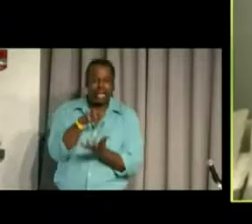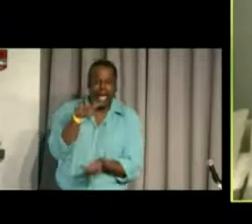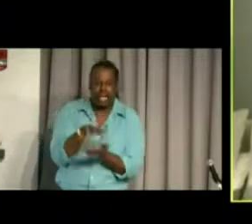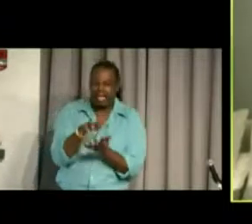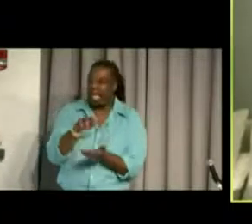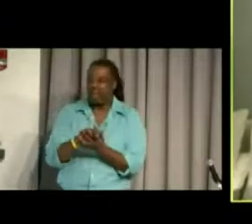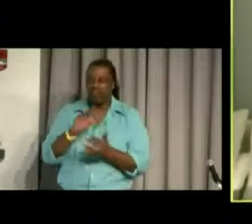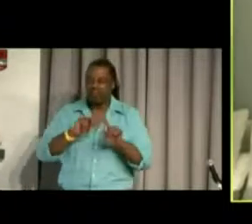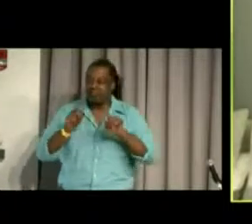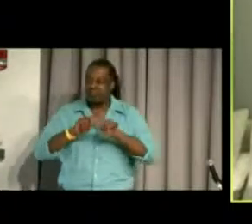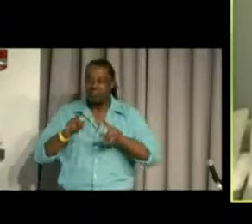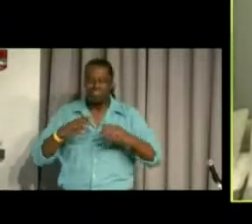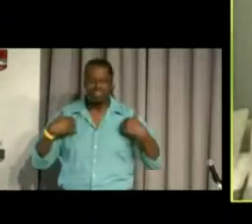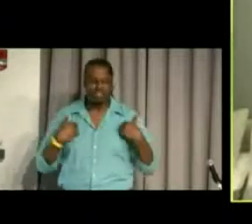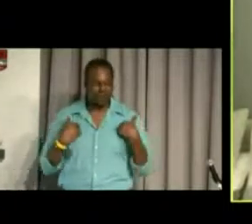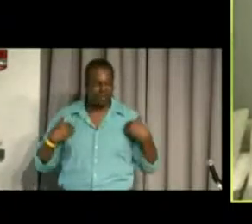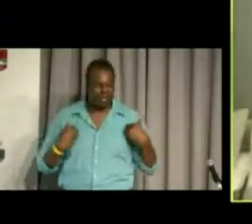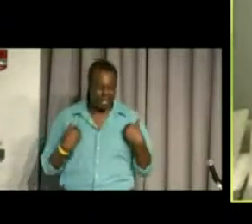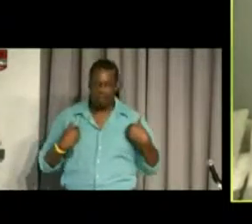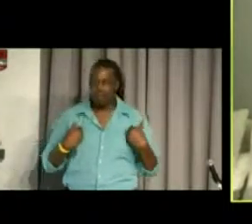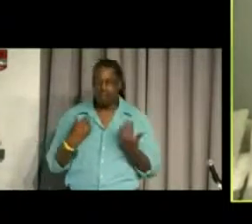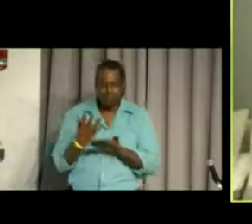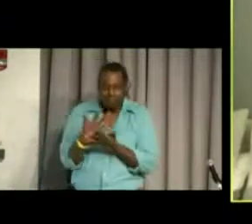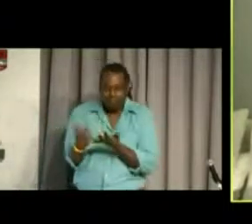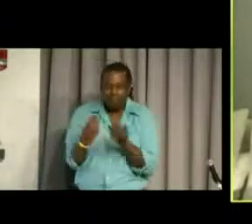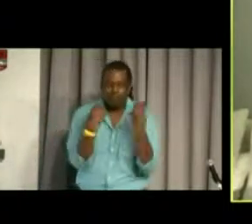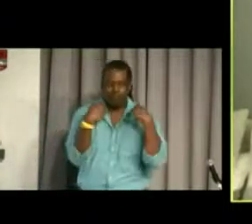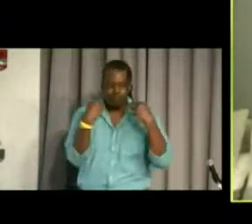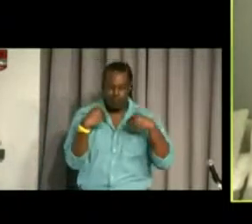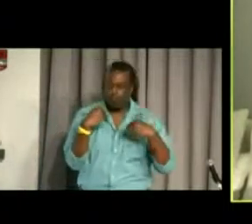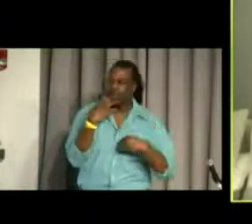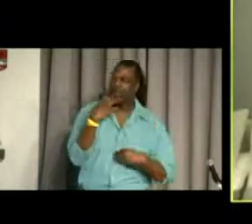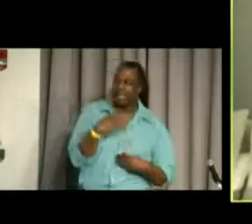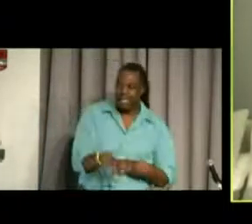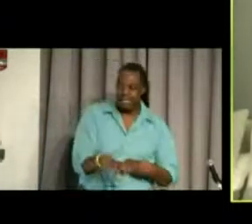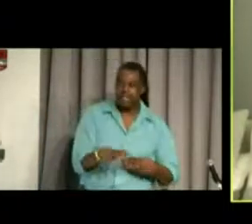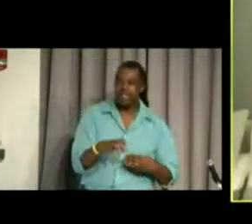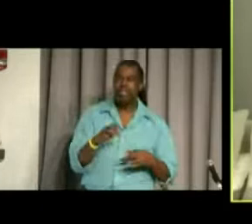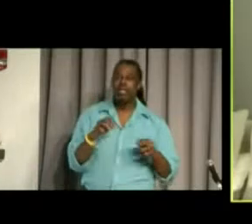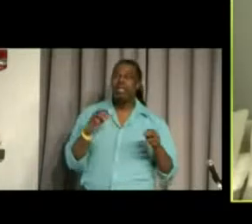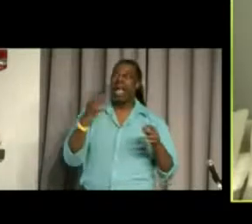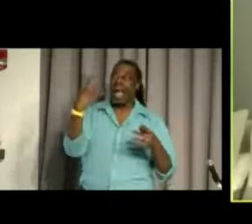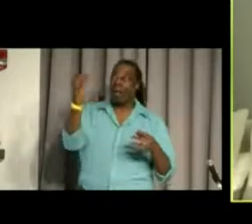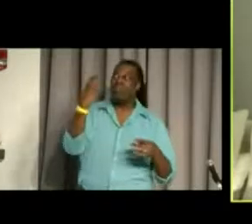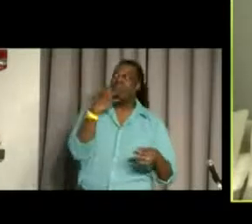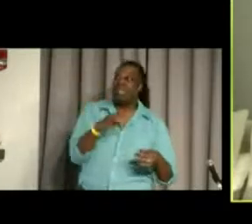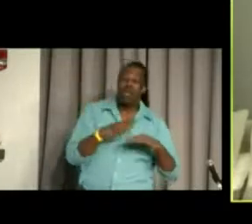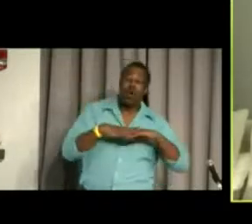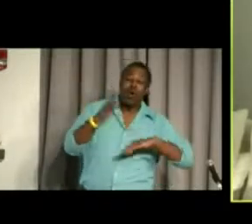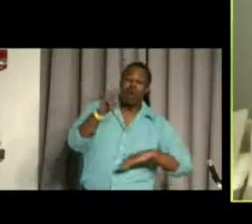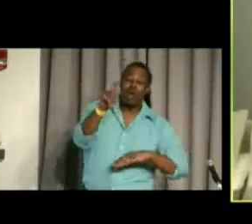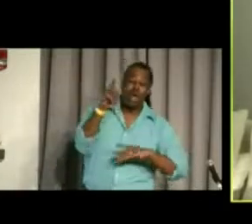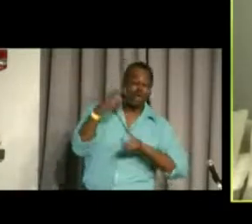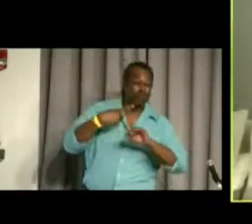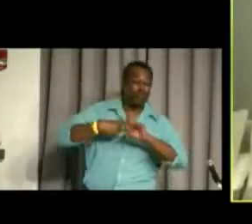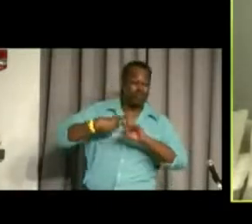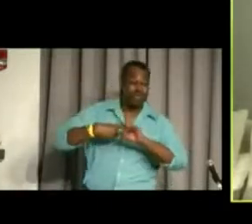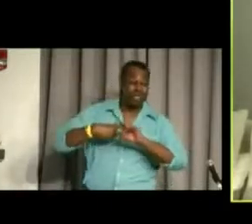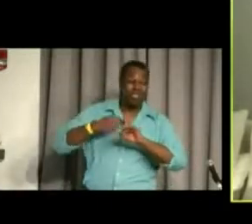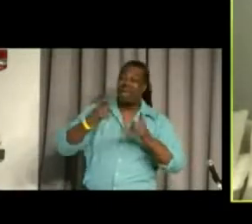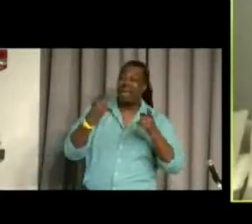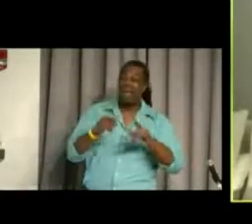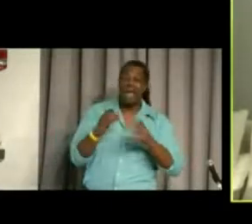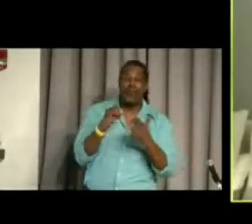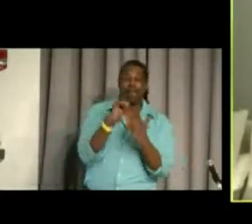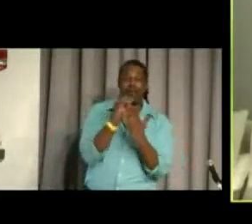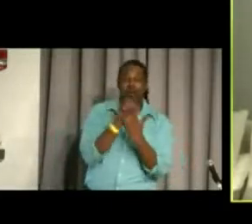imagine, left without food, in heat, dying heat, over 100 degrees heat. That happened not only in New Orleans,